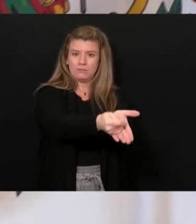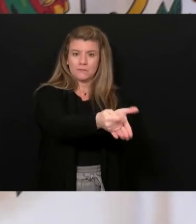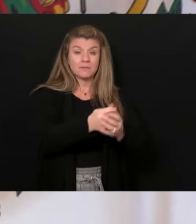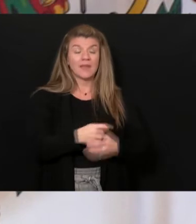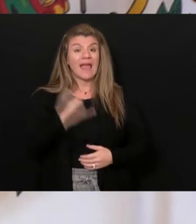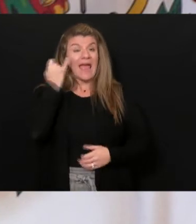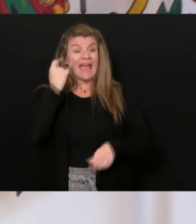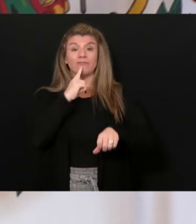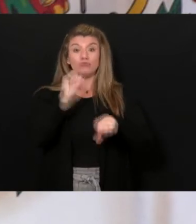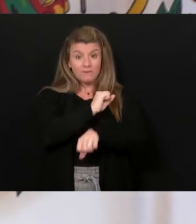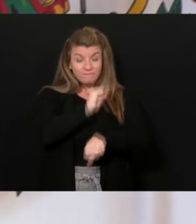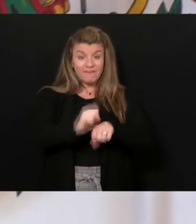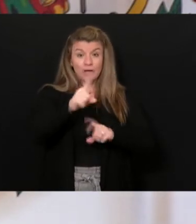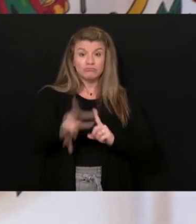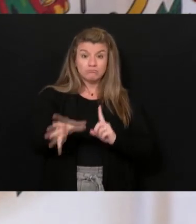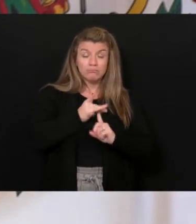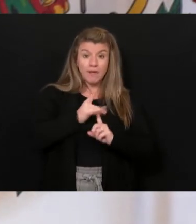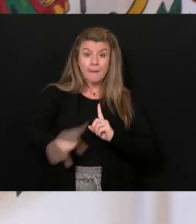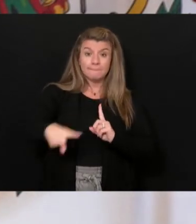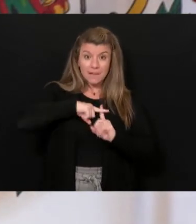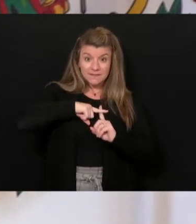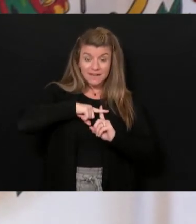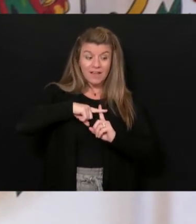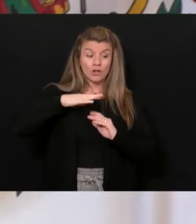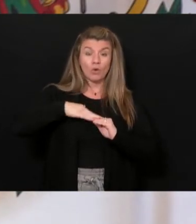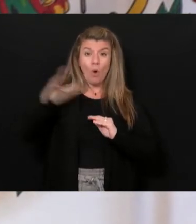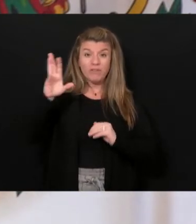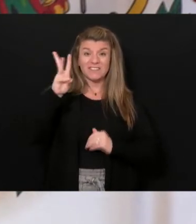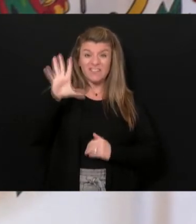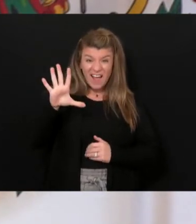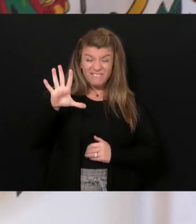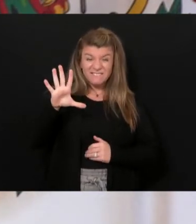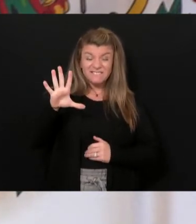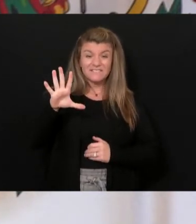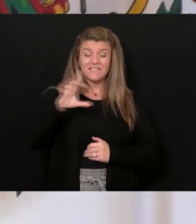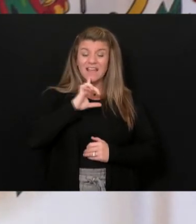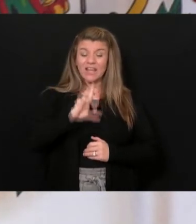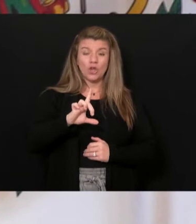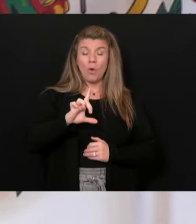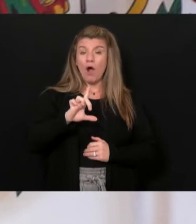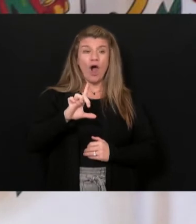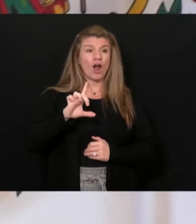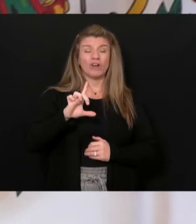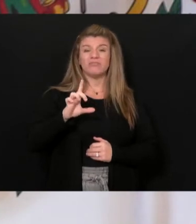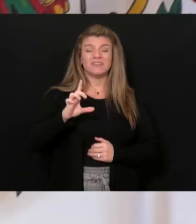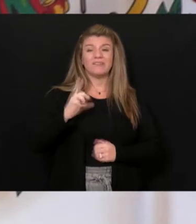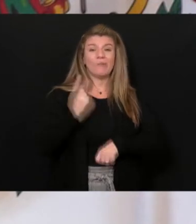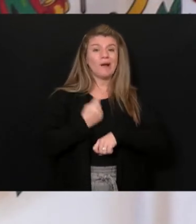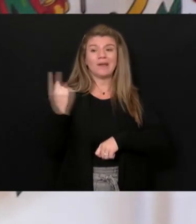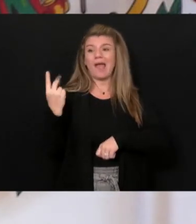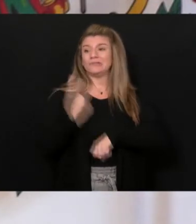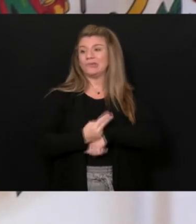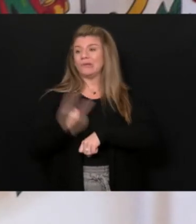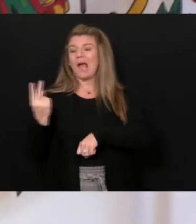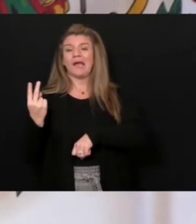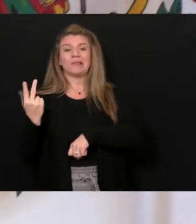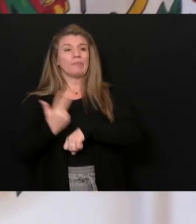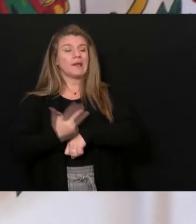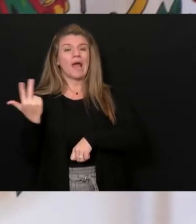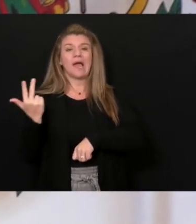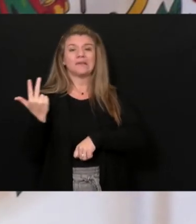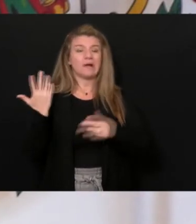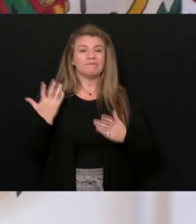positive and you're 65 years of age and you are just days into this, a couple of days